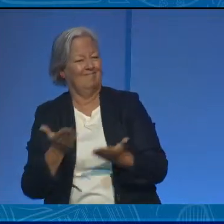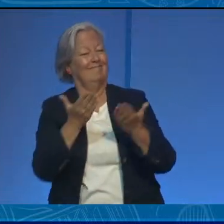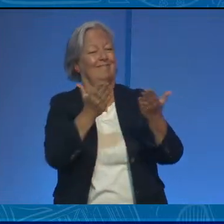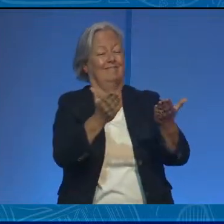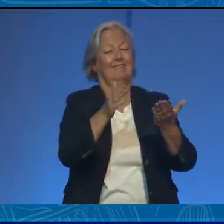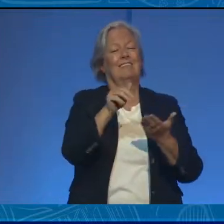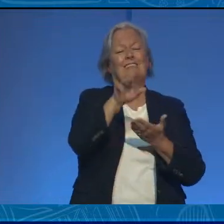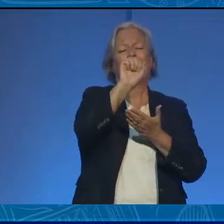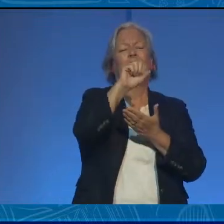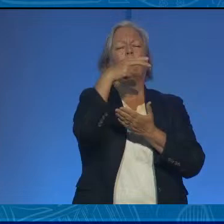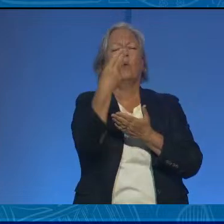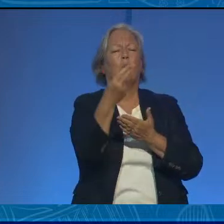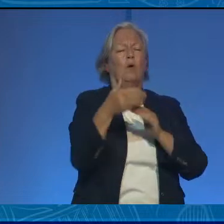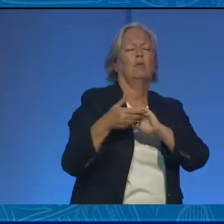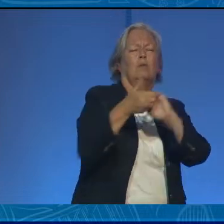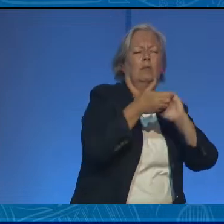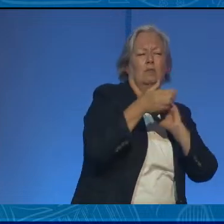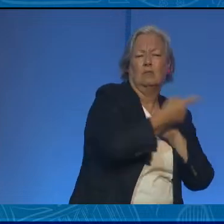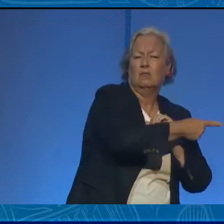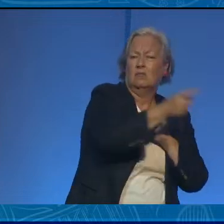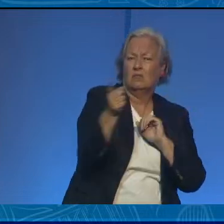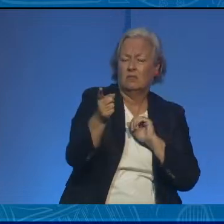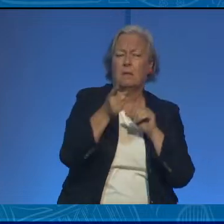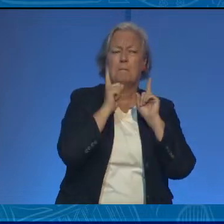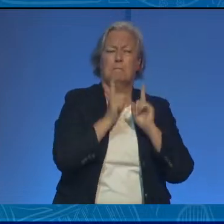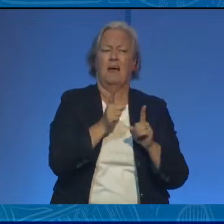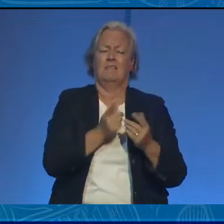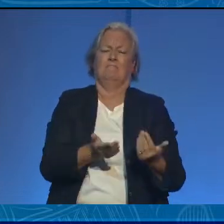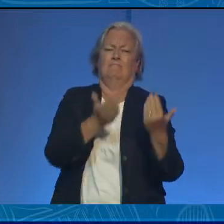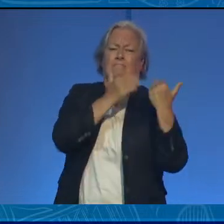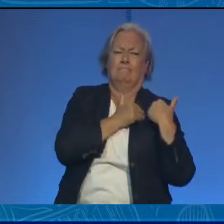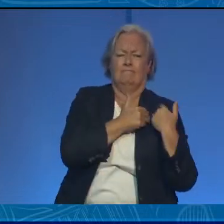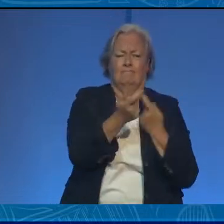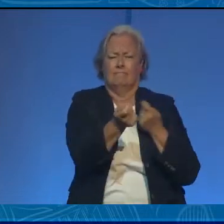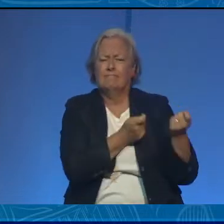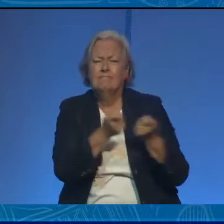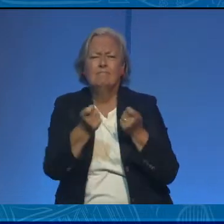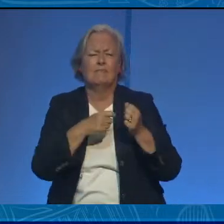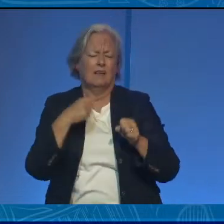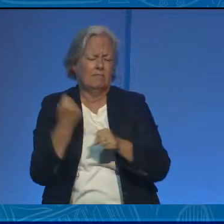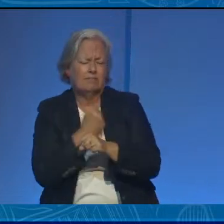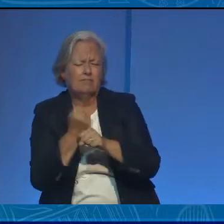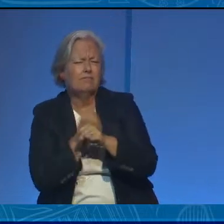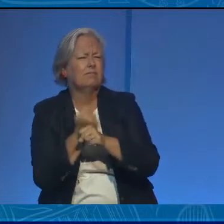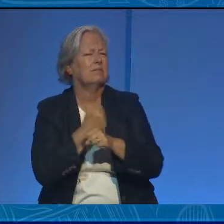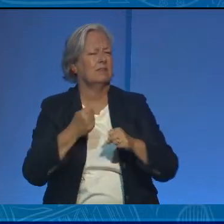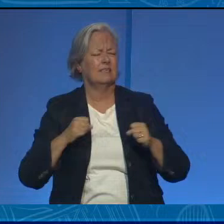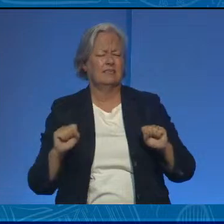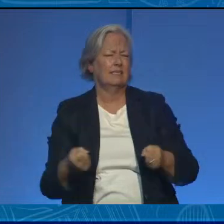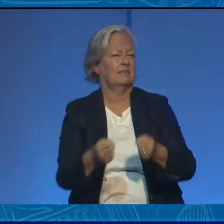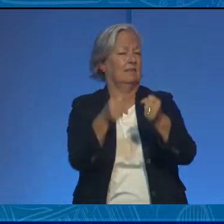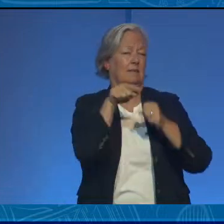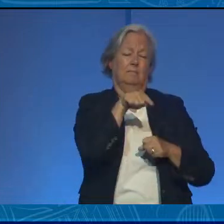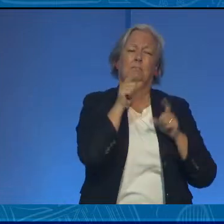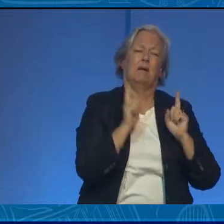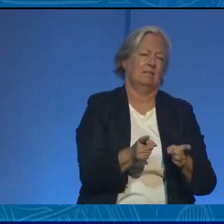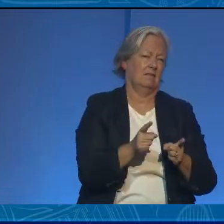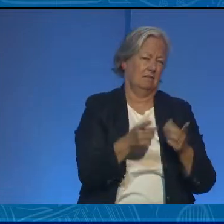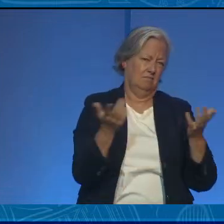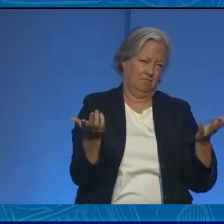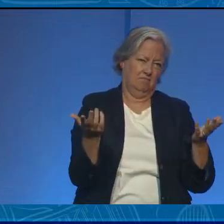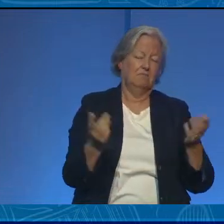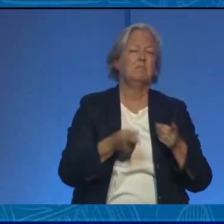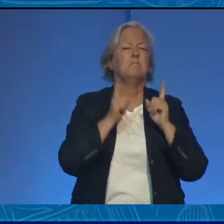to deliver their shared responsibilities, establish inclusive disaster risk governance mechanisms, and